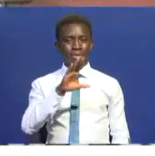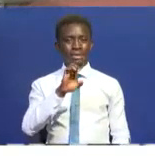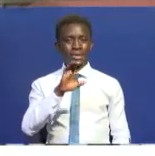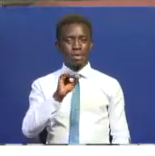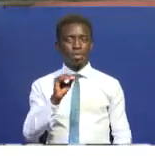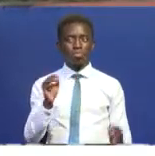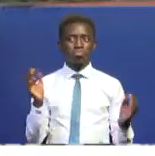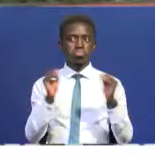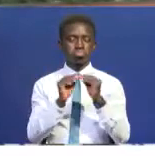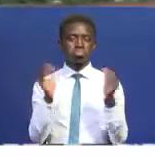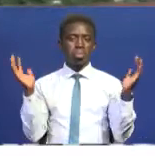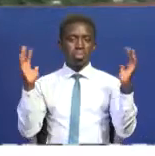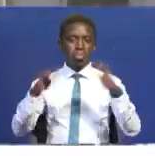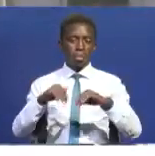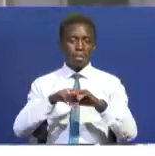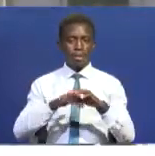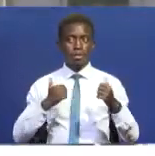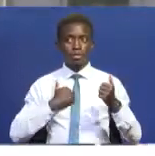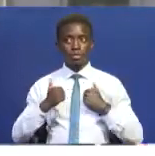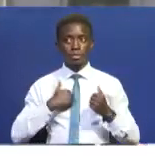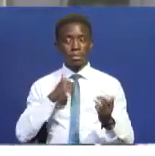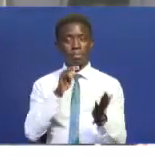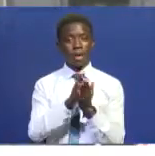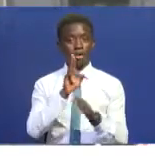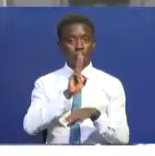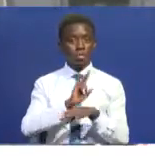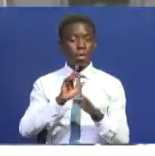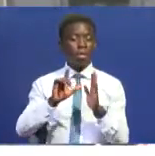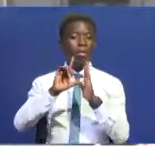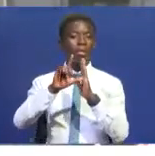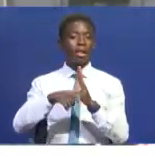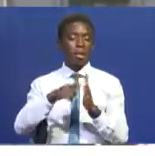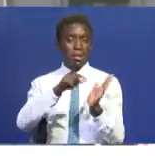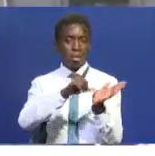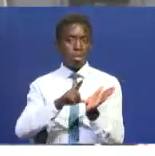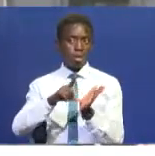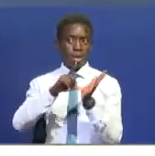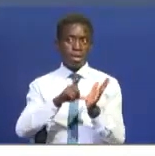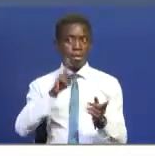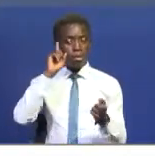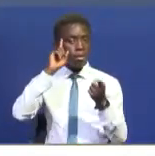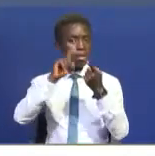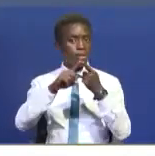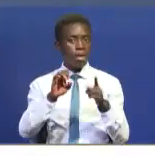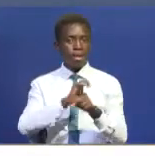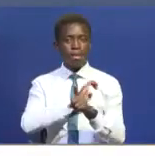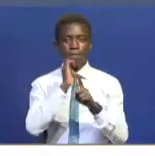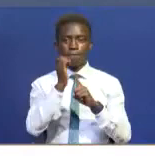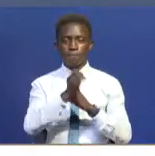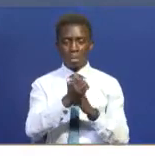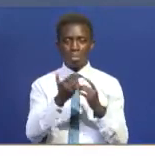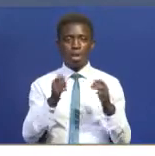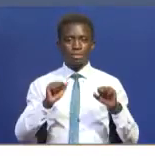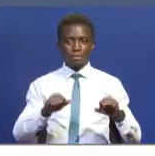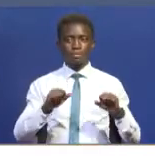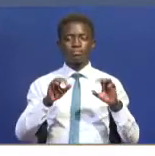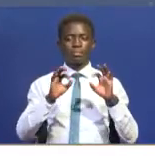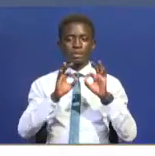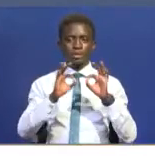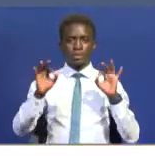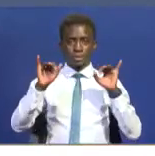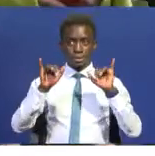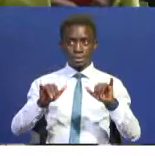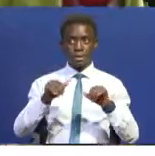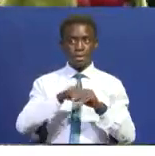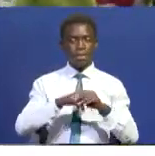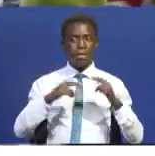The bank will use the funds for onward lending to projects that prioritize environmental sustainability and high social impacts, particularly